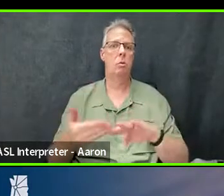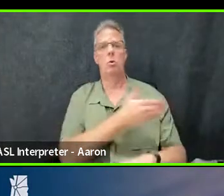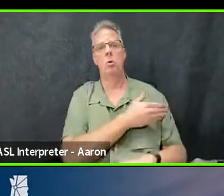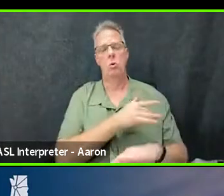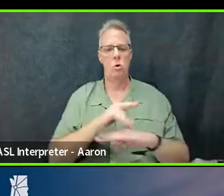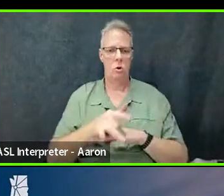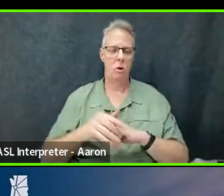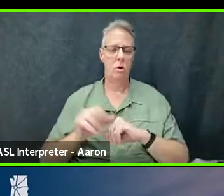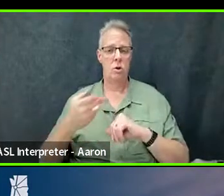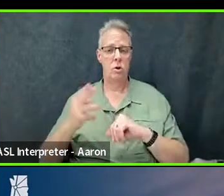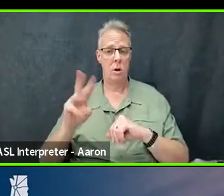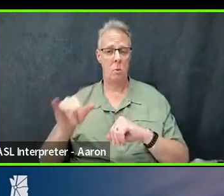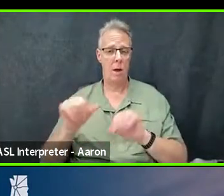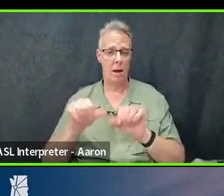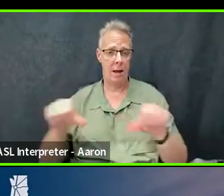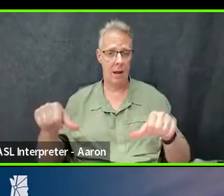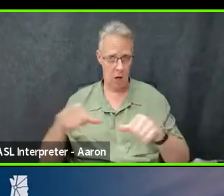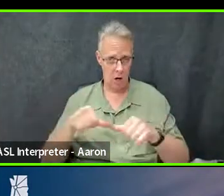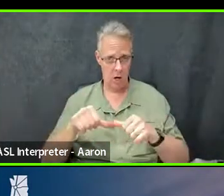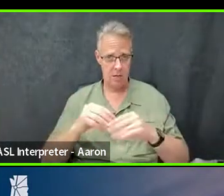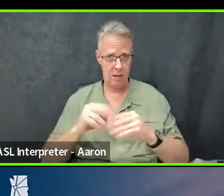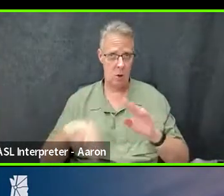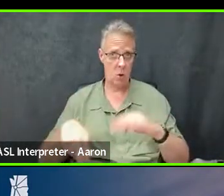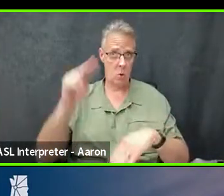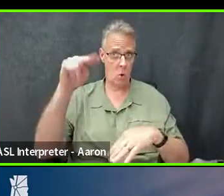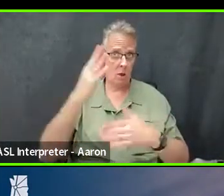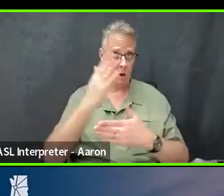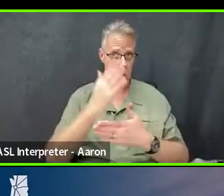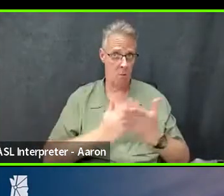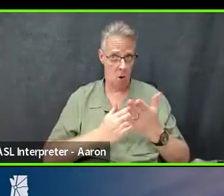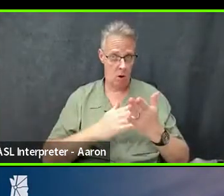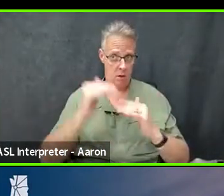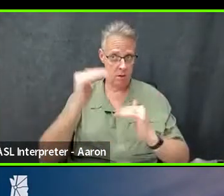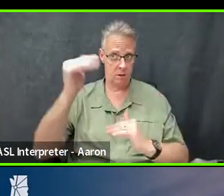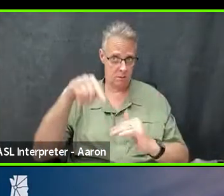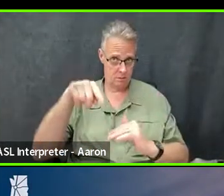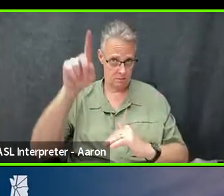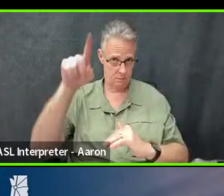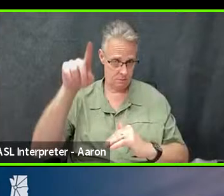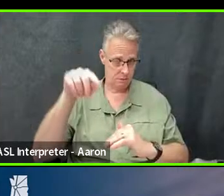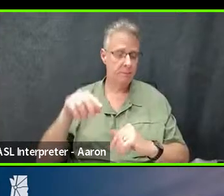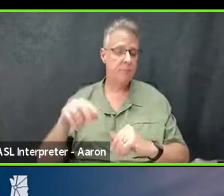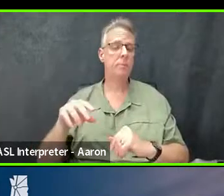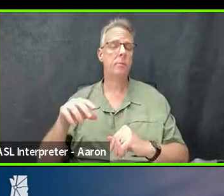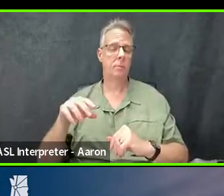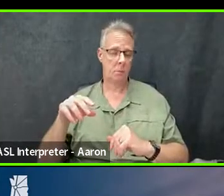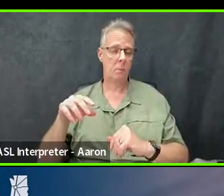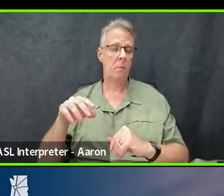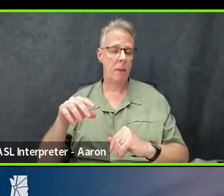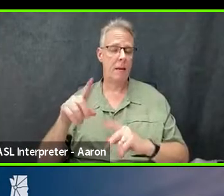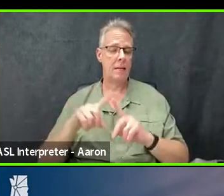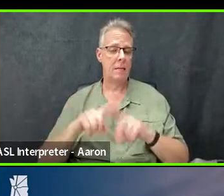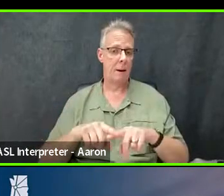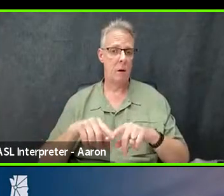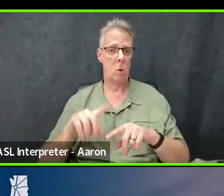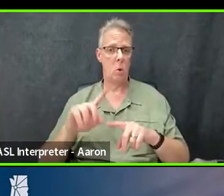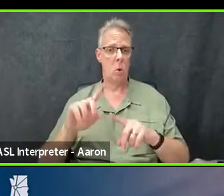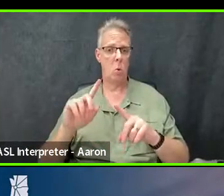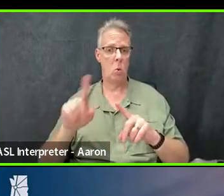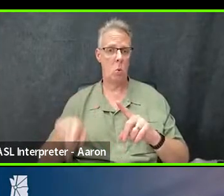The Shumway area is in the northern part of the corridor, and so depending on when